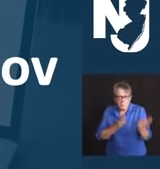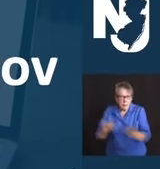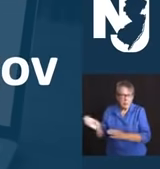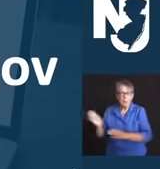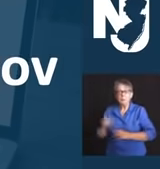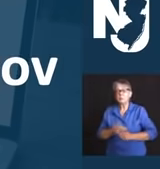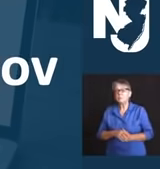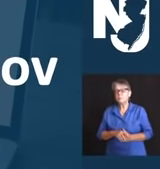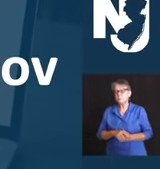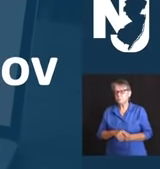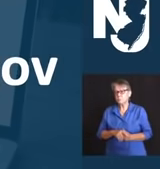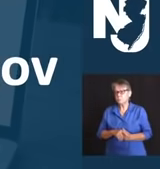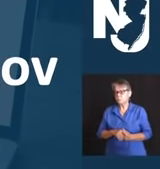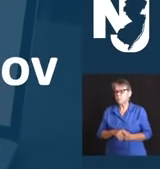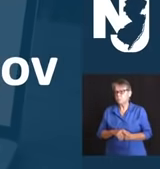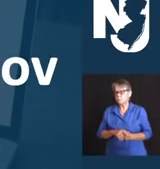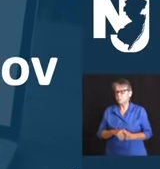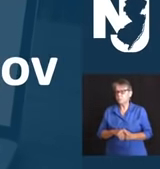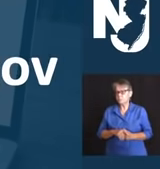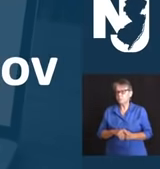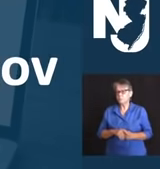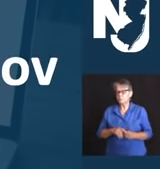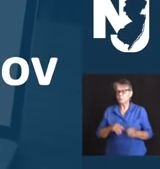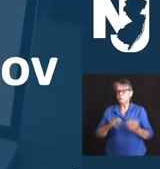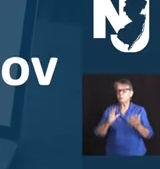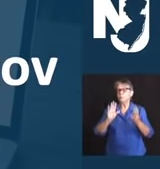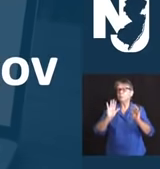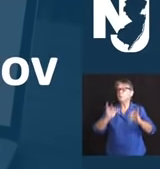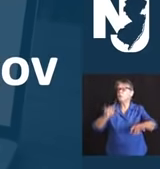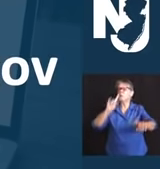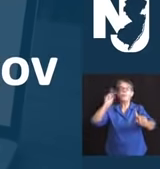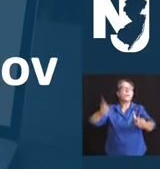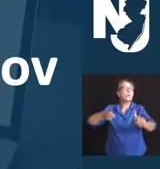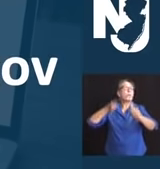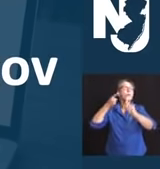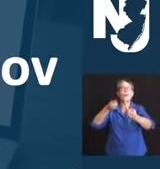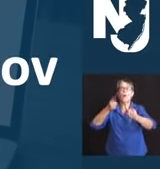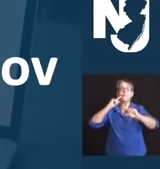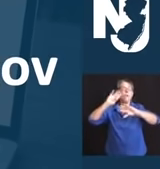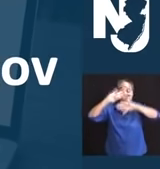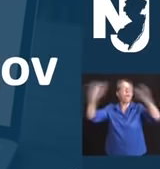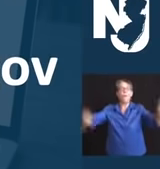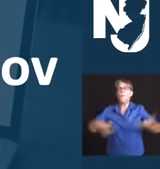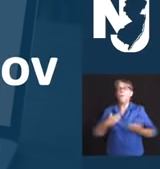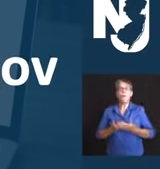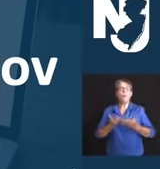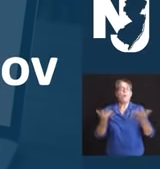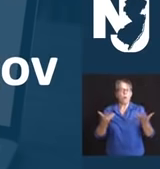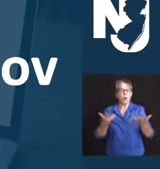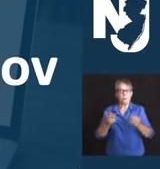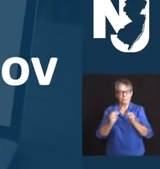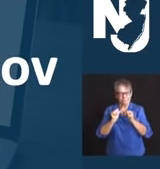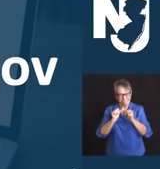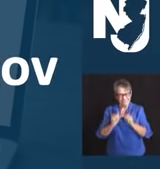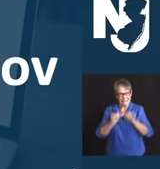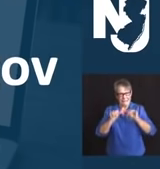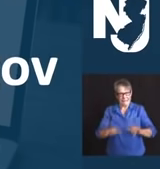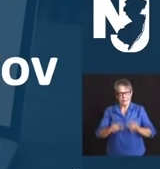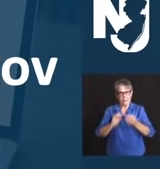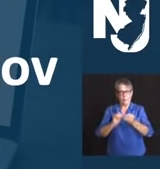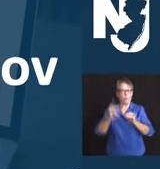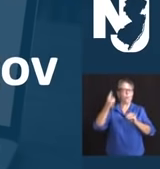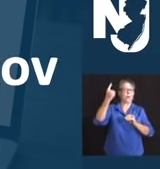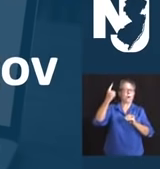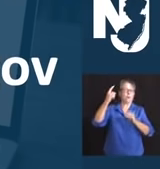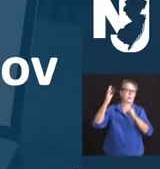America. We all share a desire to get back to full-time, in-person school days. And we all share an unshakable commitment